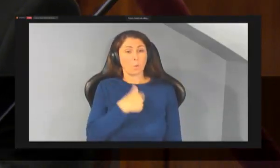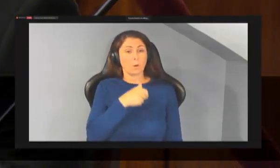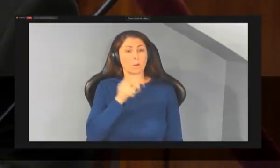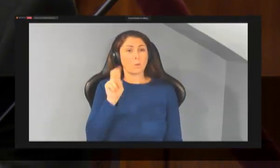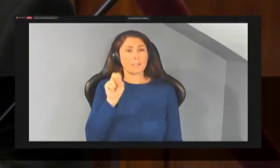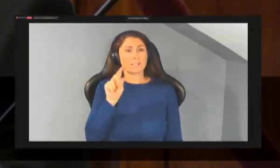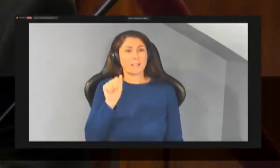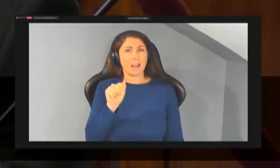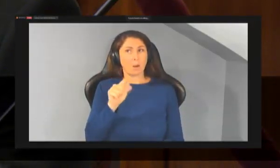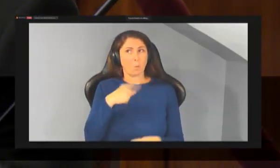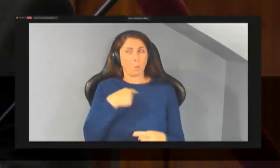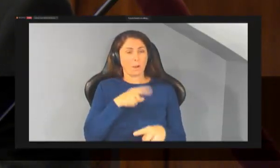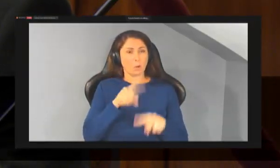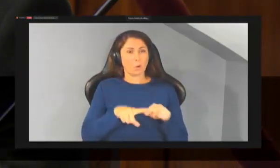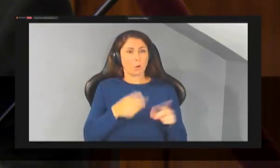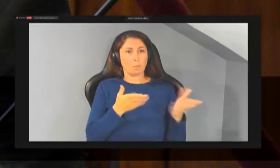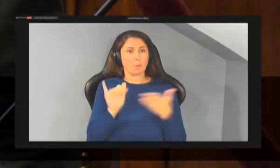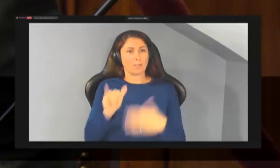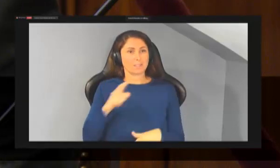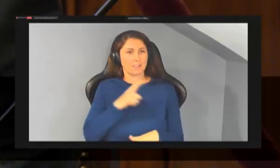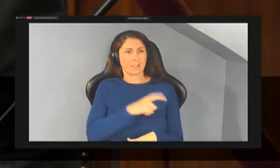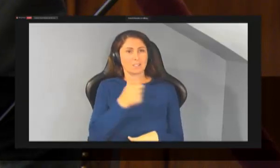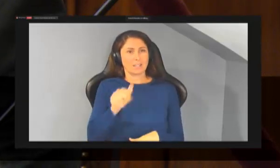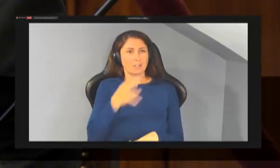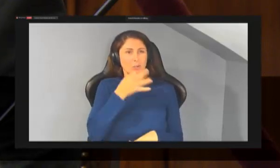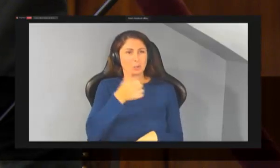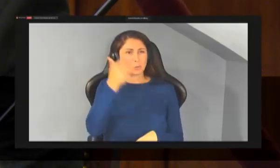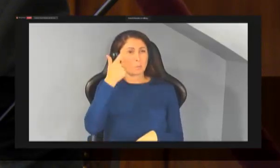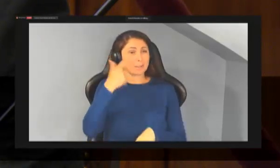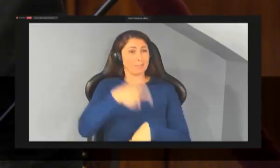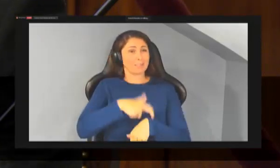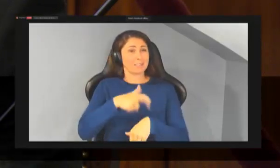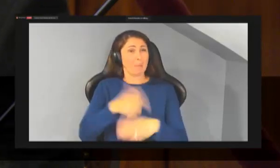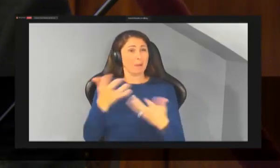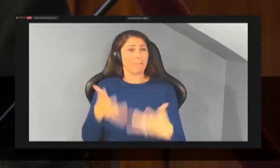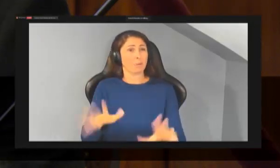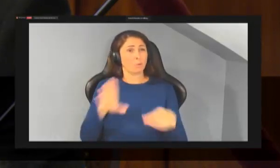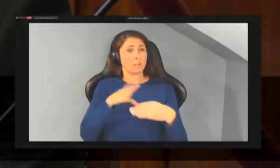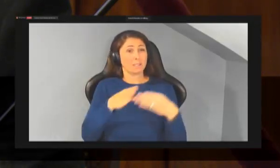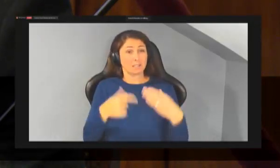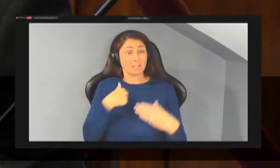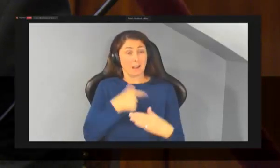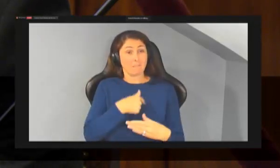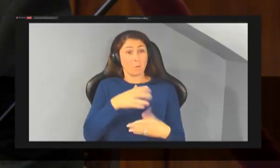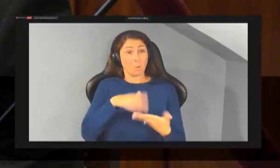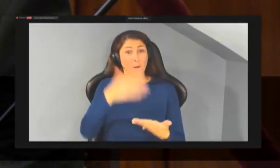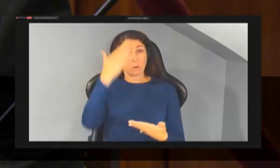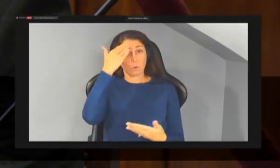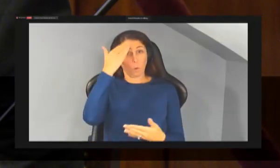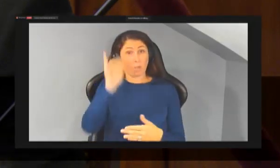sooner than yesterday because of the timing of the recess. Had we known that earlier, or had